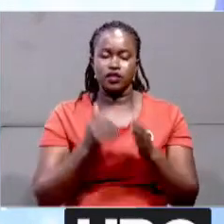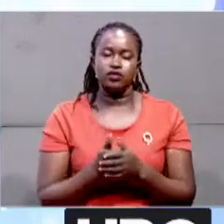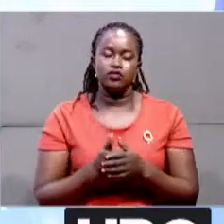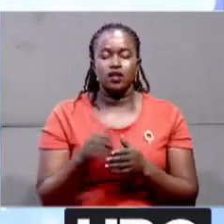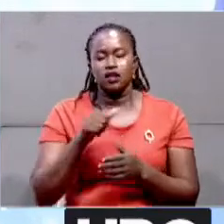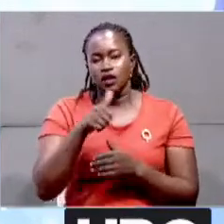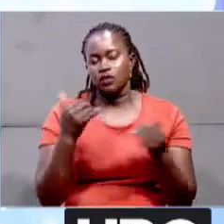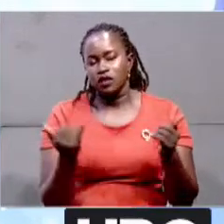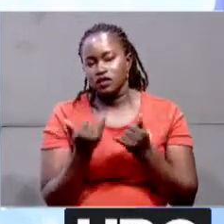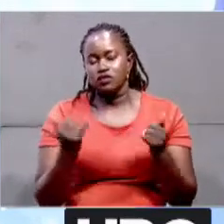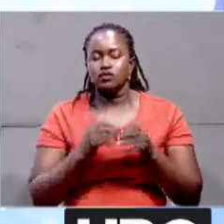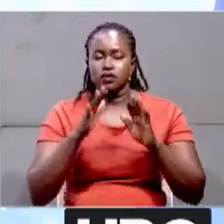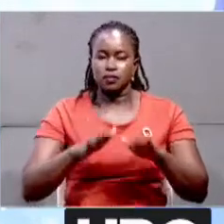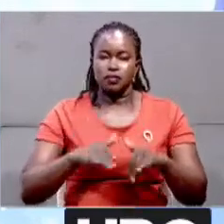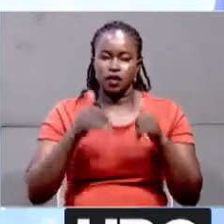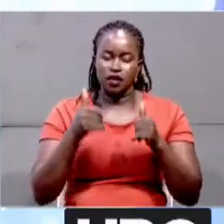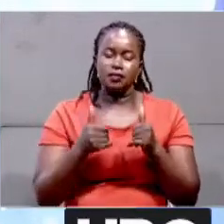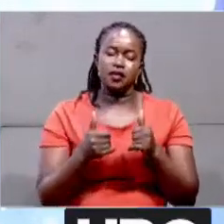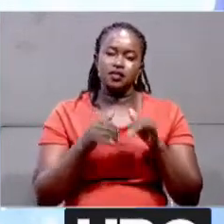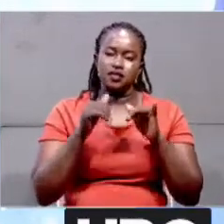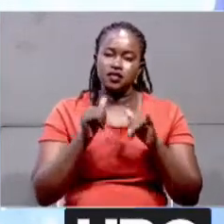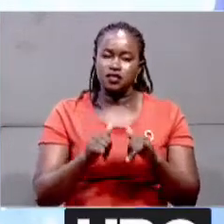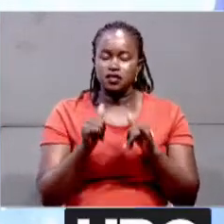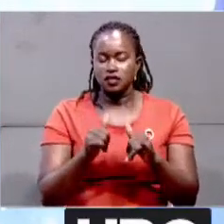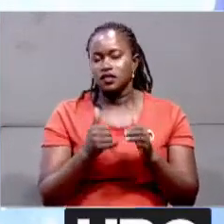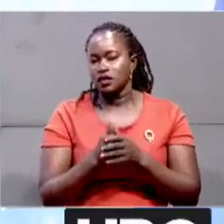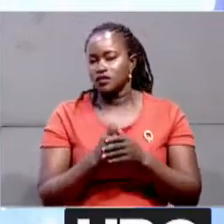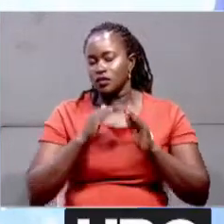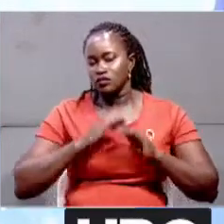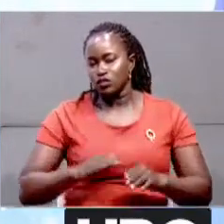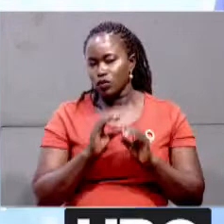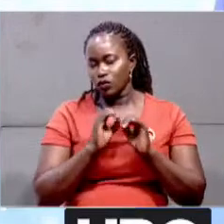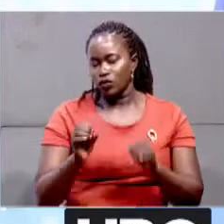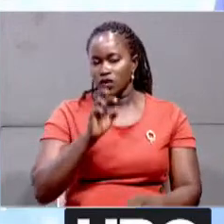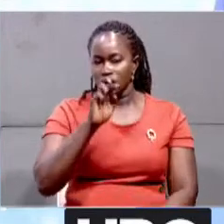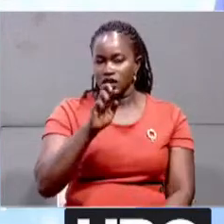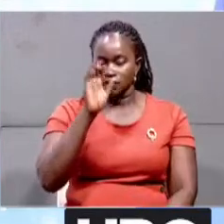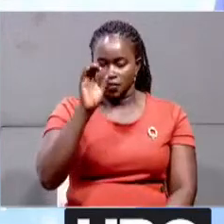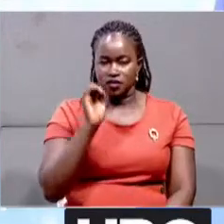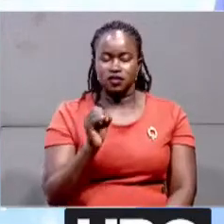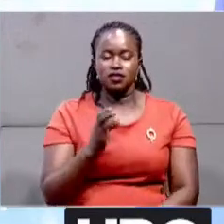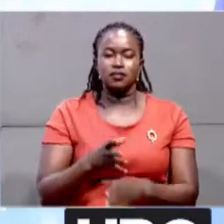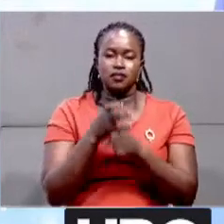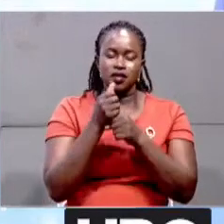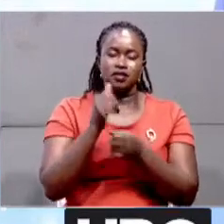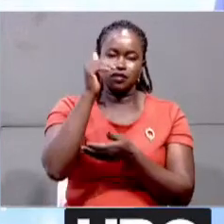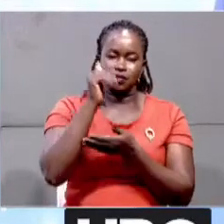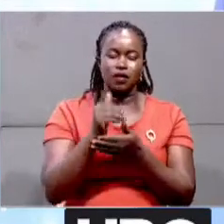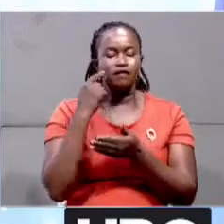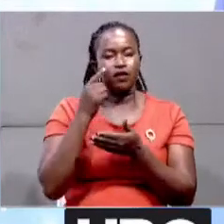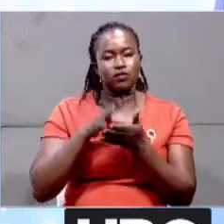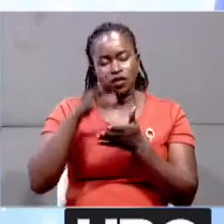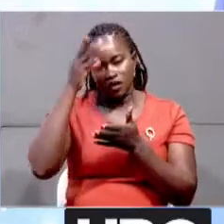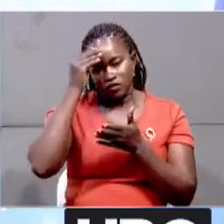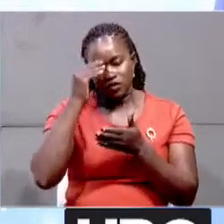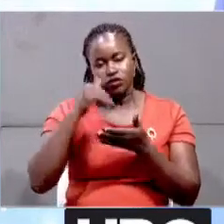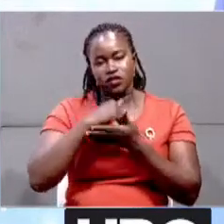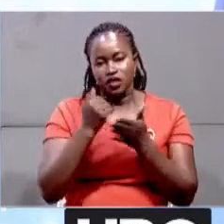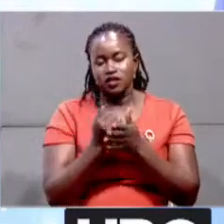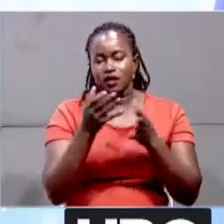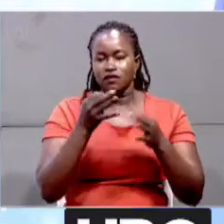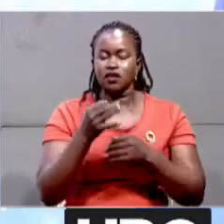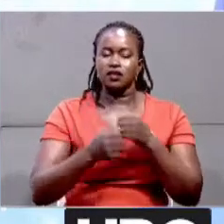news, Parliament has remained unconvinced over the 80% budget cut for the education sector for the financial